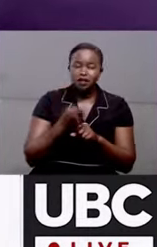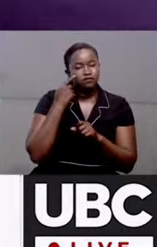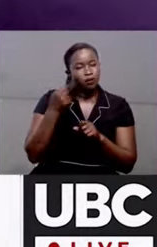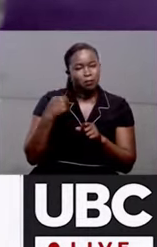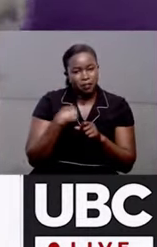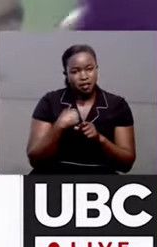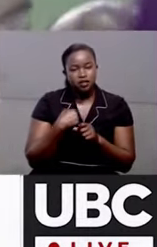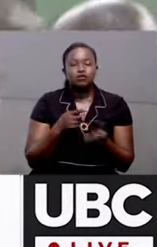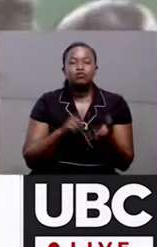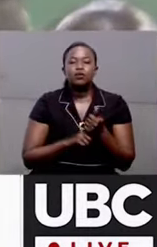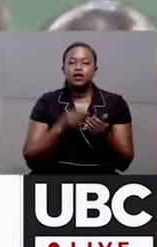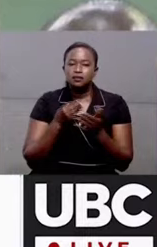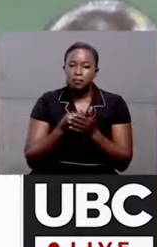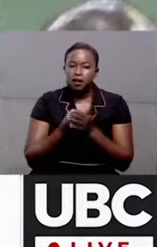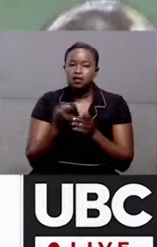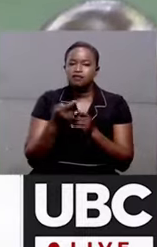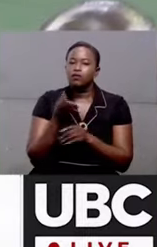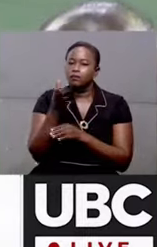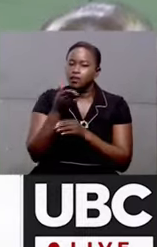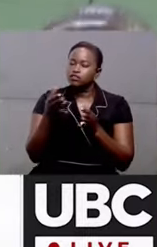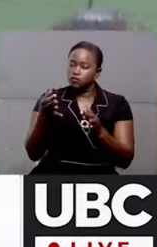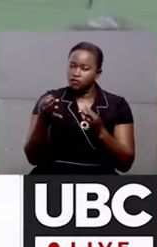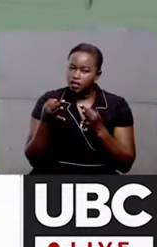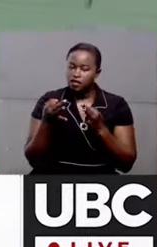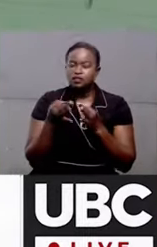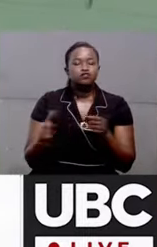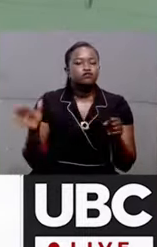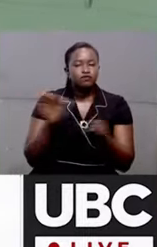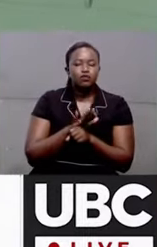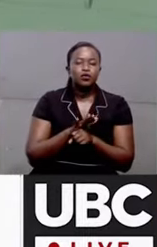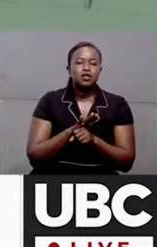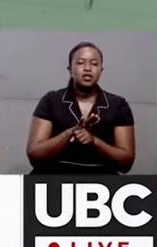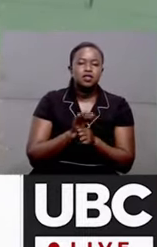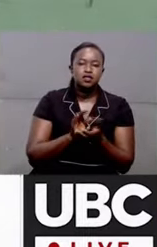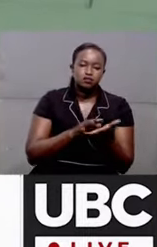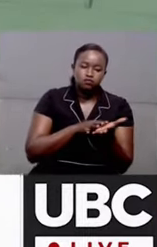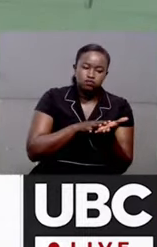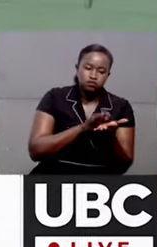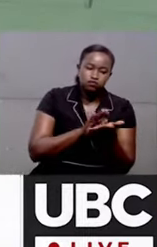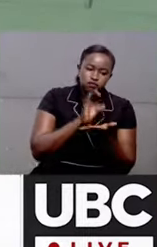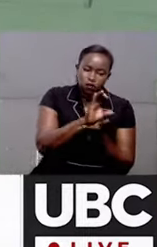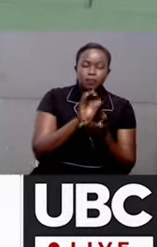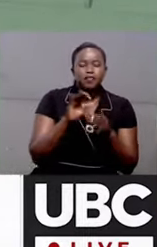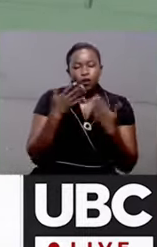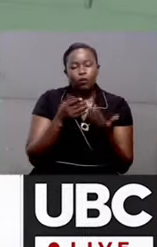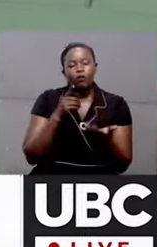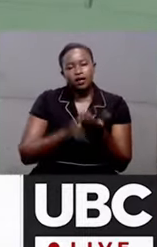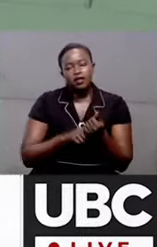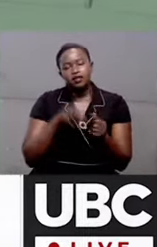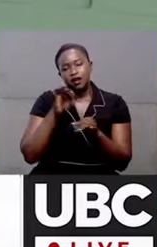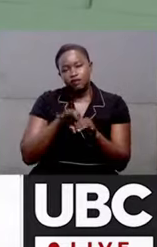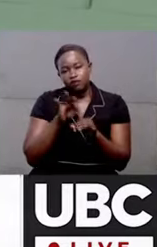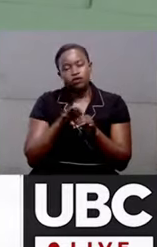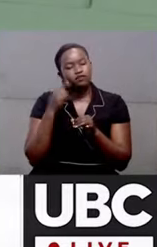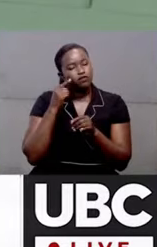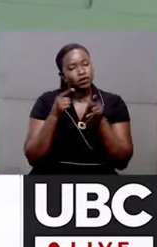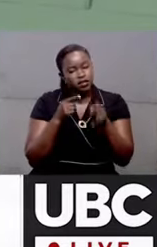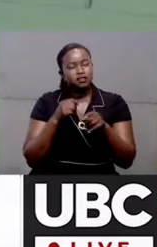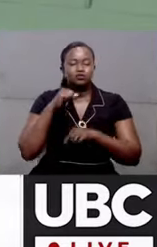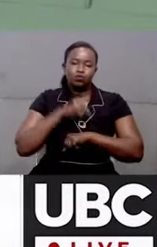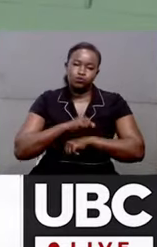even to get money from Minister of Finance to fully invest or get a vote for this